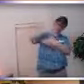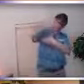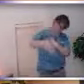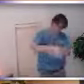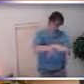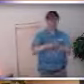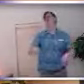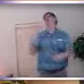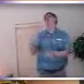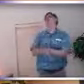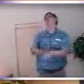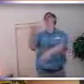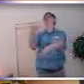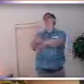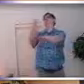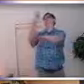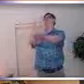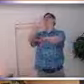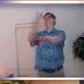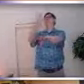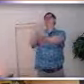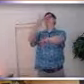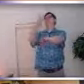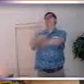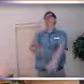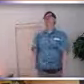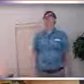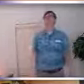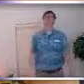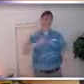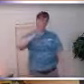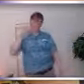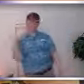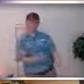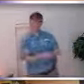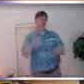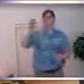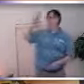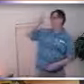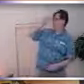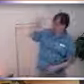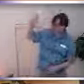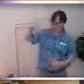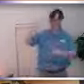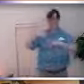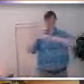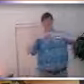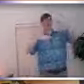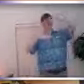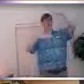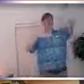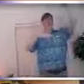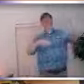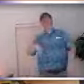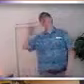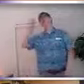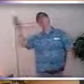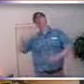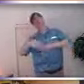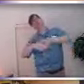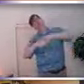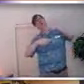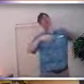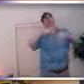You're not consistent. And then there's the fourth phase. The fourth phase is when